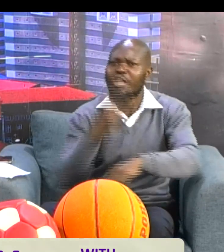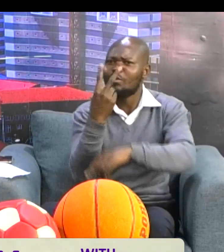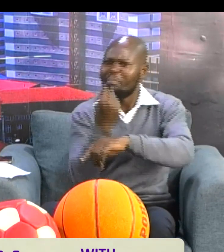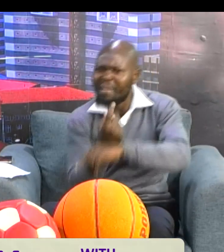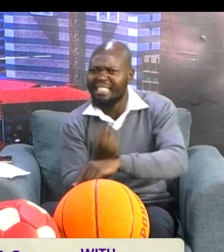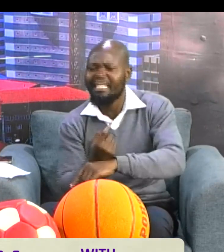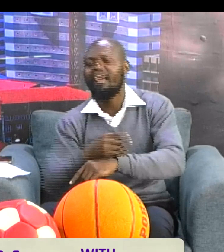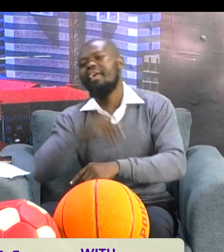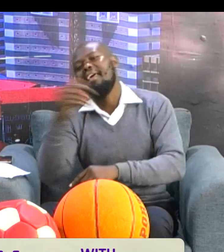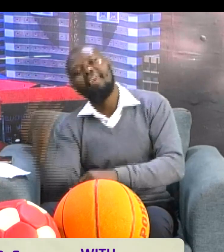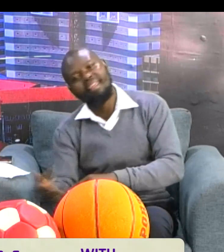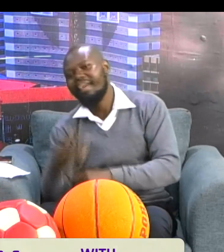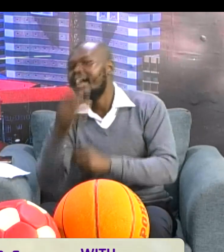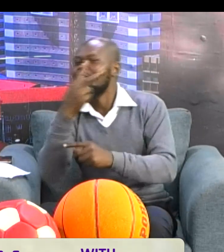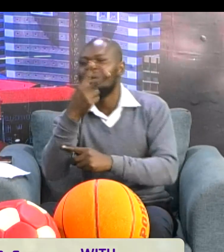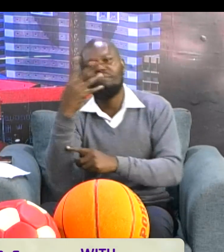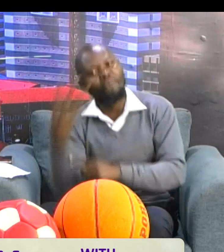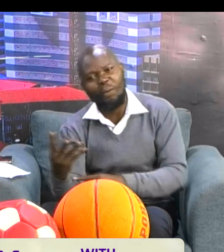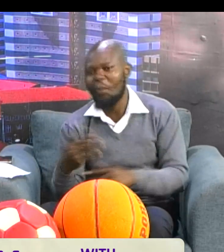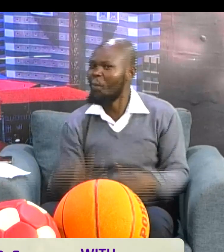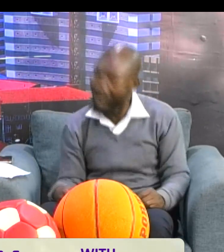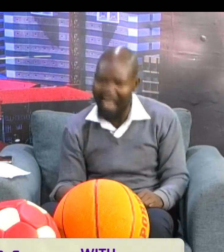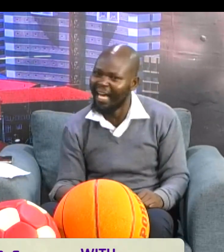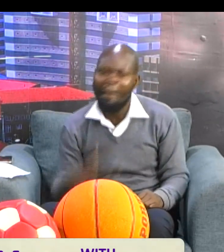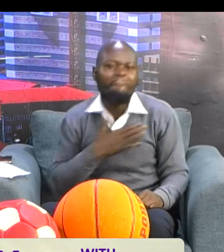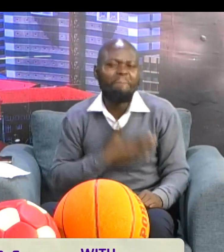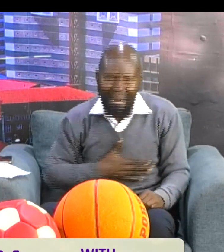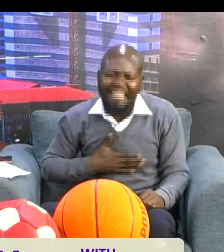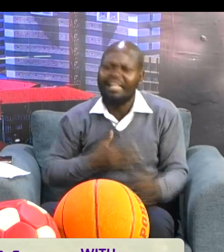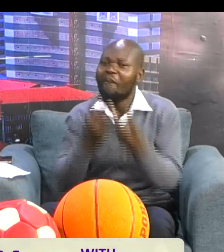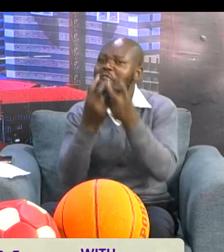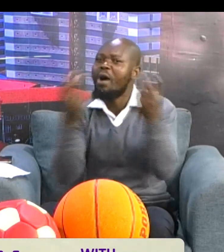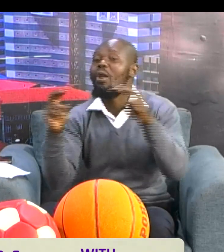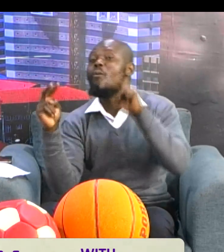Ethiopia, number three, right. 2 hours as well, with some 24 minutes. And